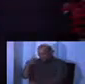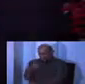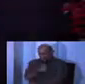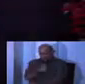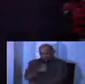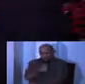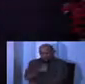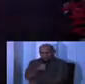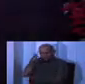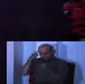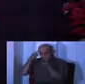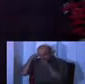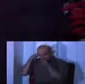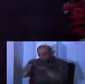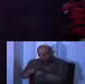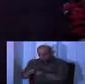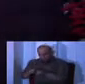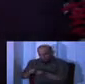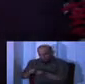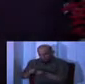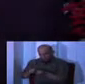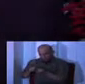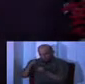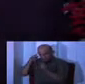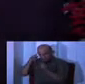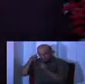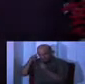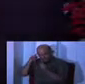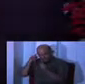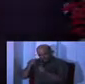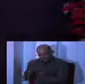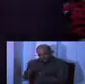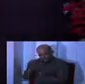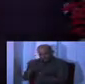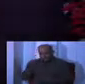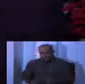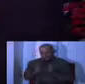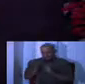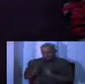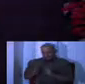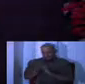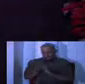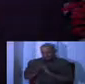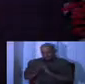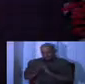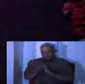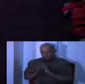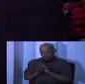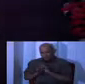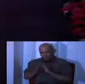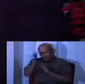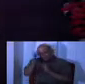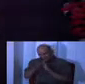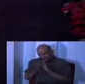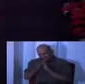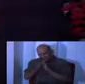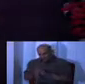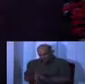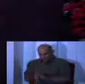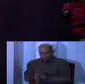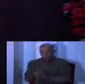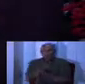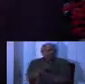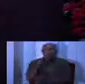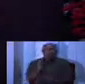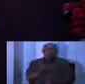consented to live by the values of a faith that sets us free. A faith that